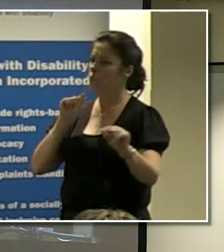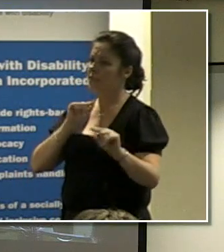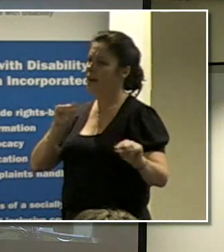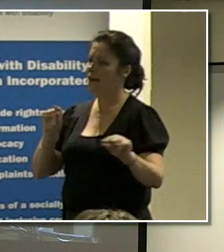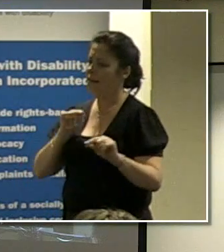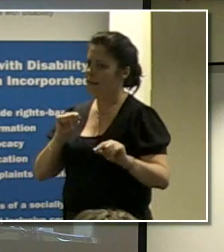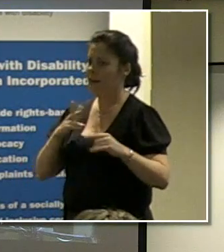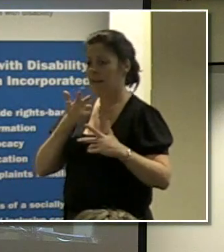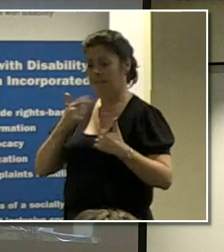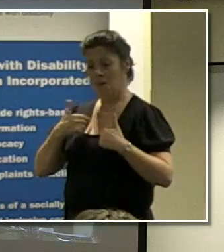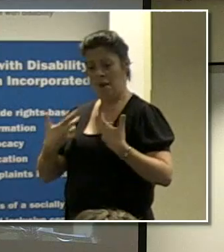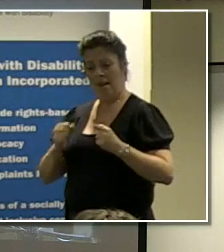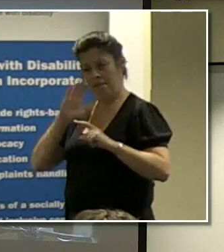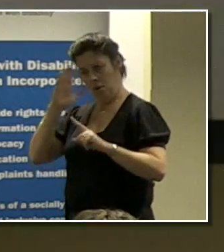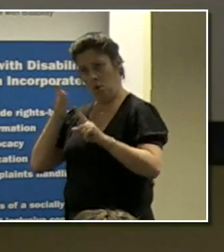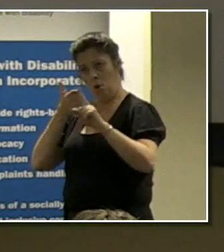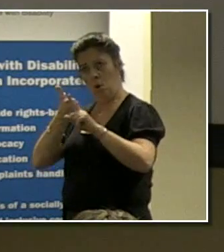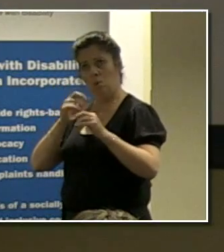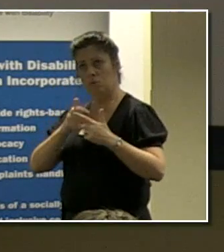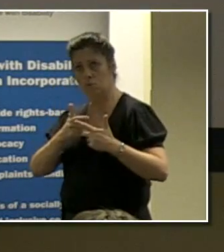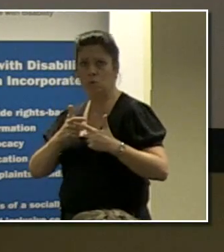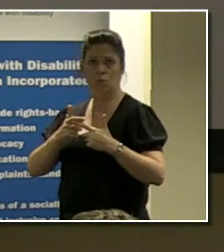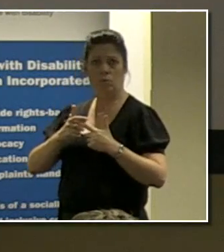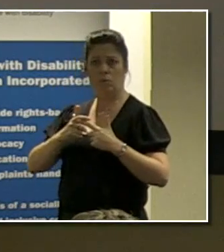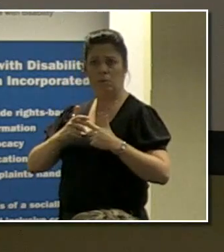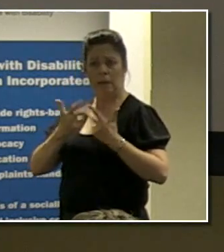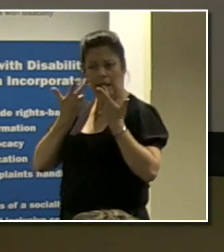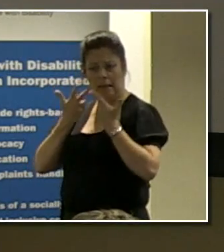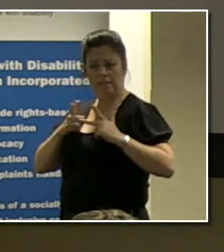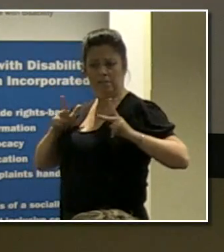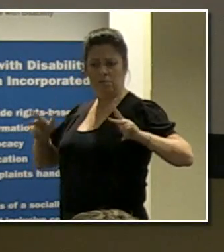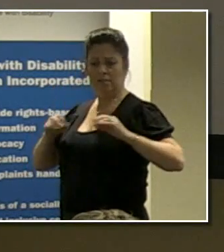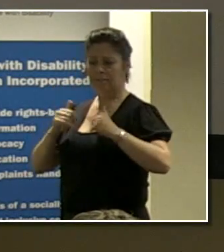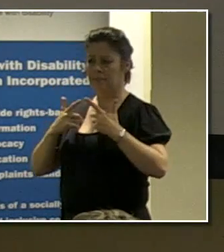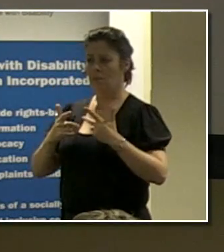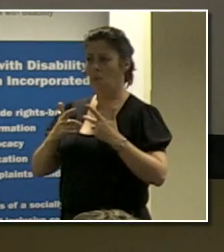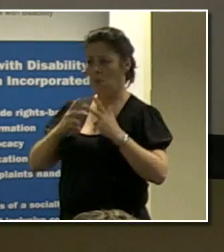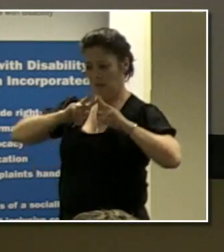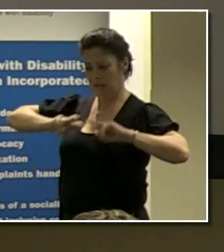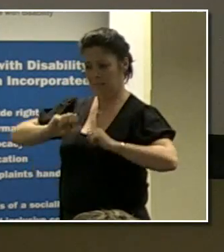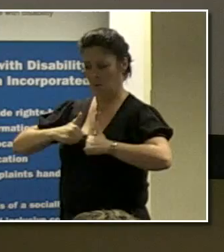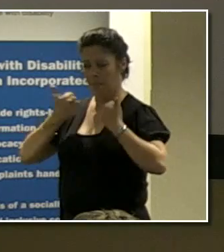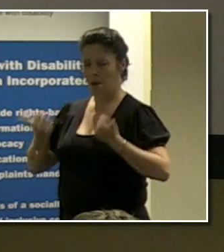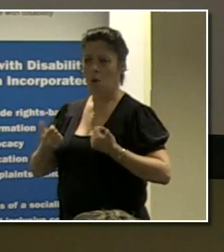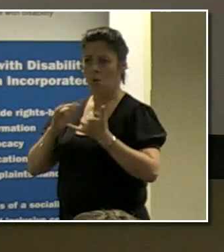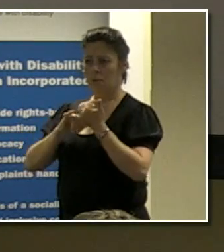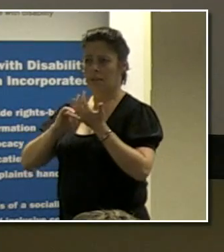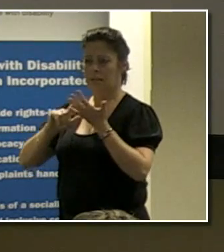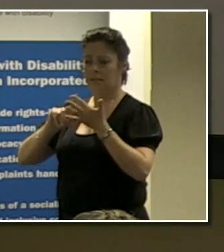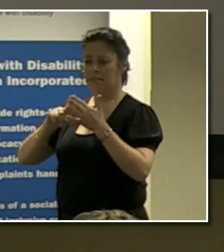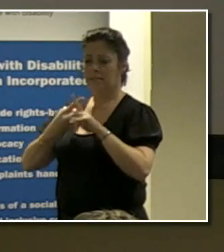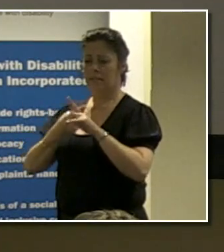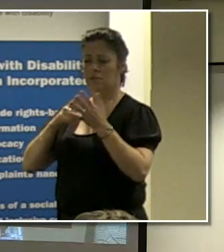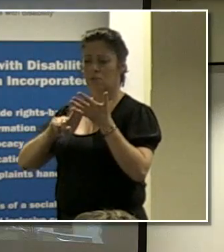if somebody has a goal to express and explore their sexuality, how would the NDIS support this?